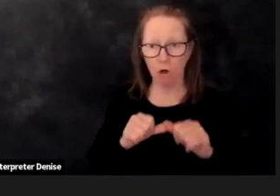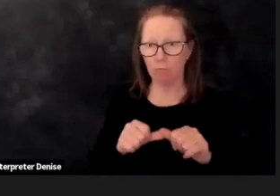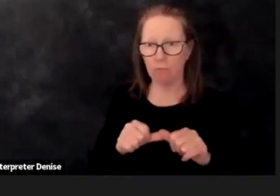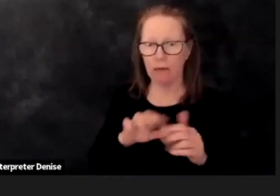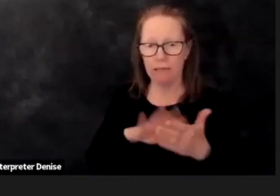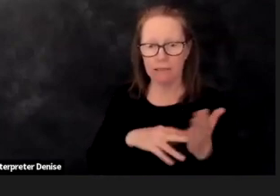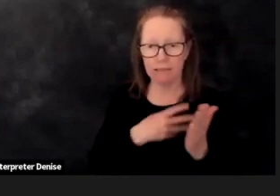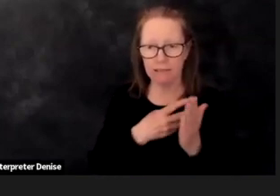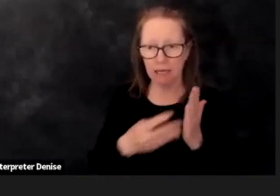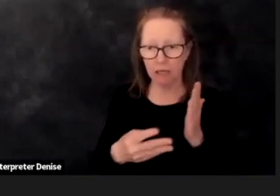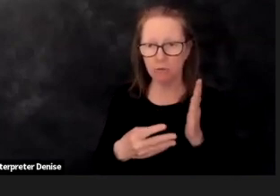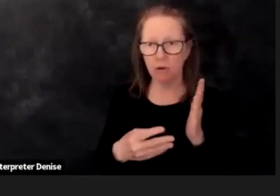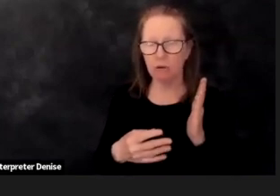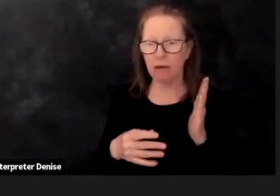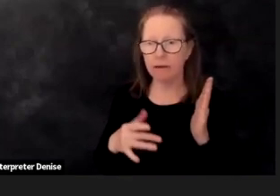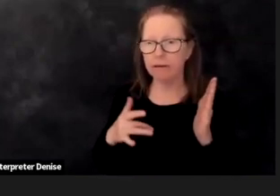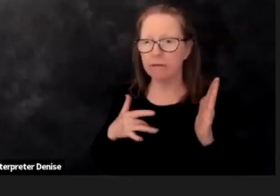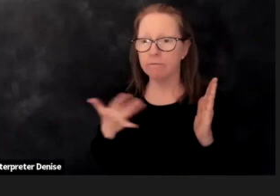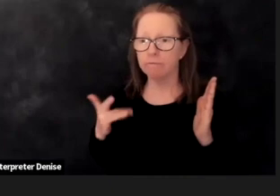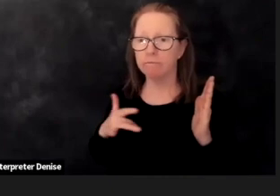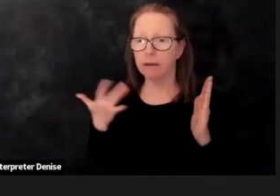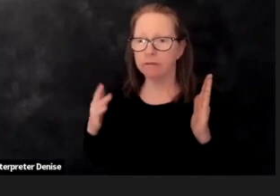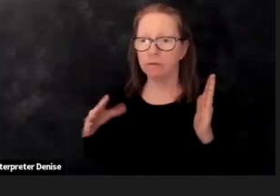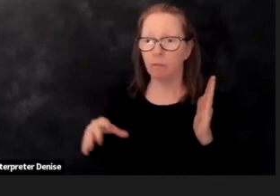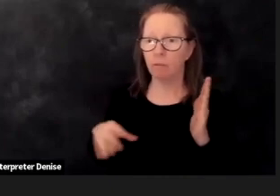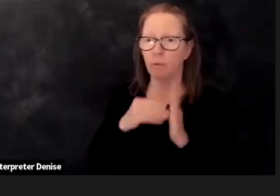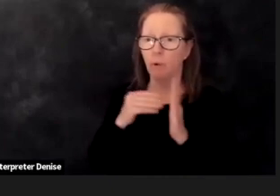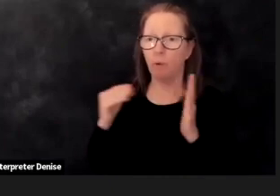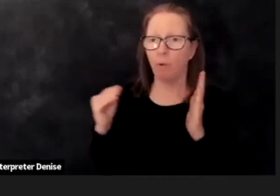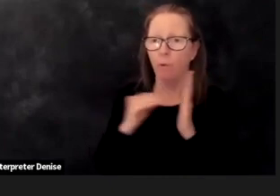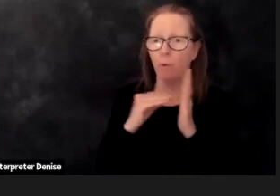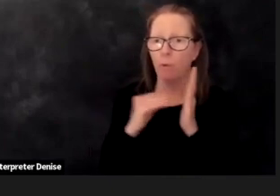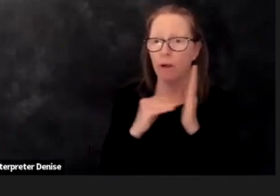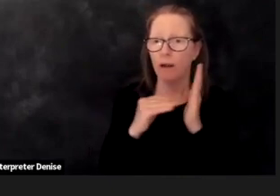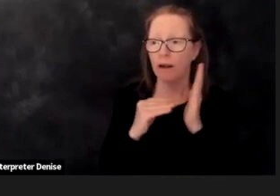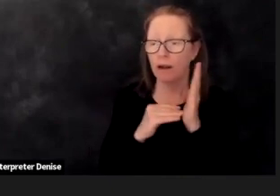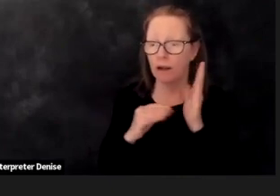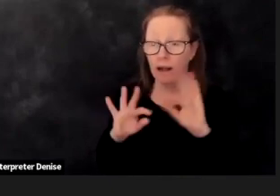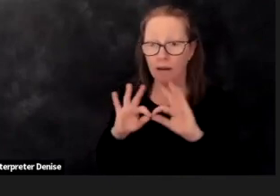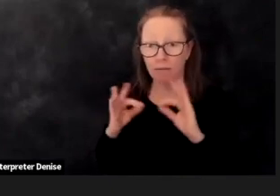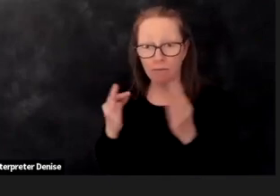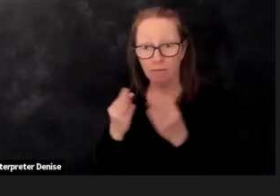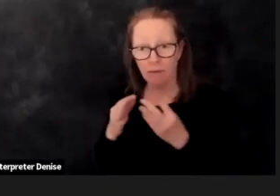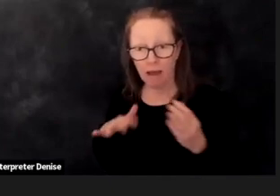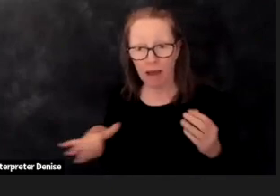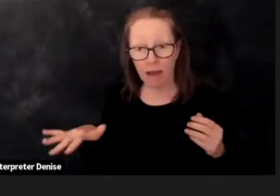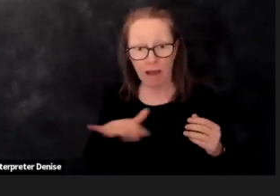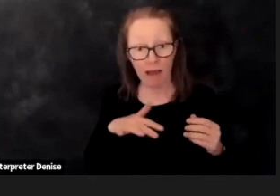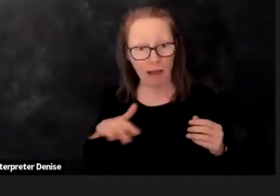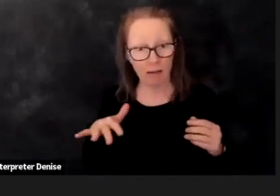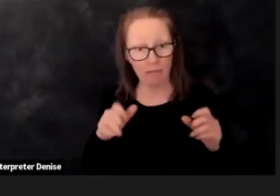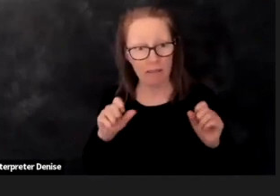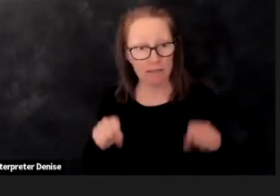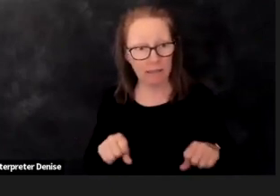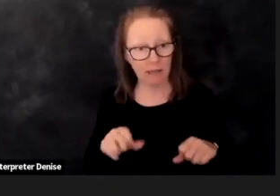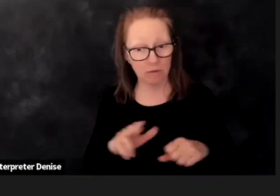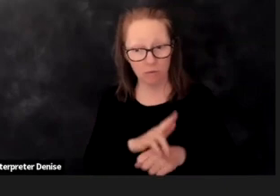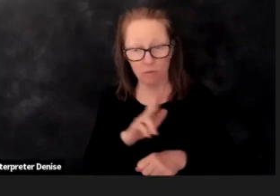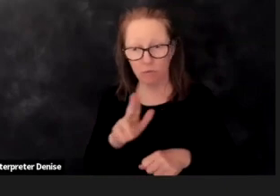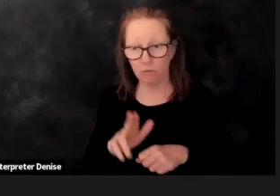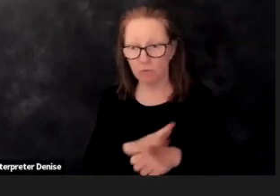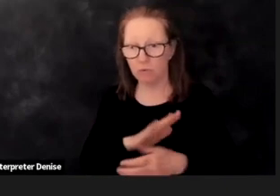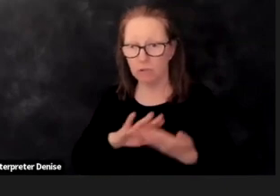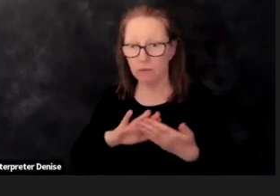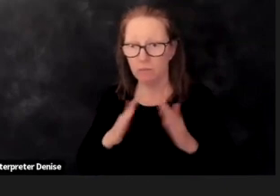having events thrown in and families of that section of Roxbury having that community center there and not